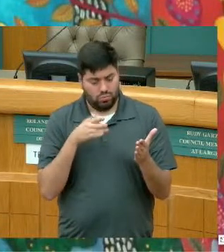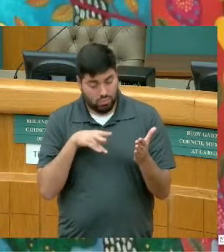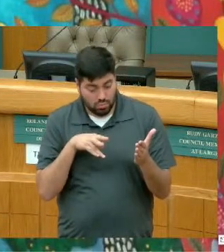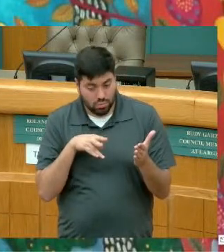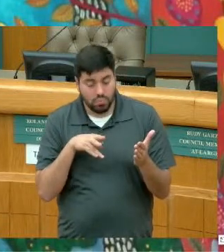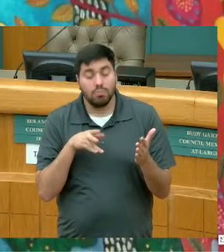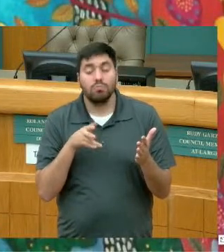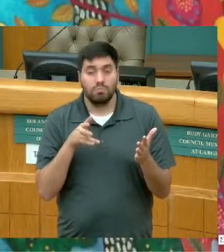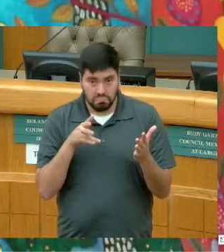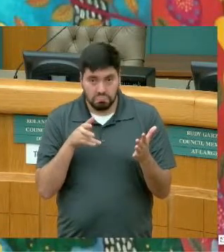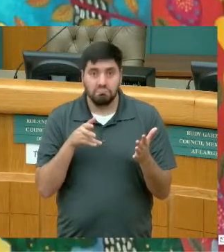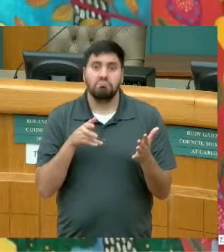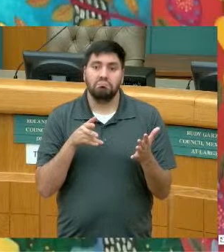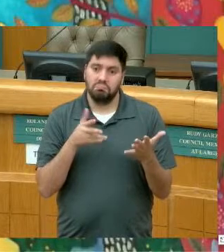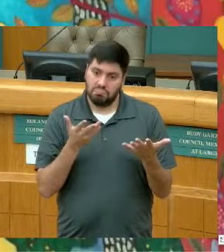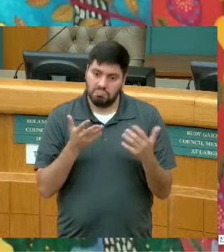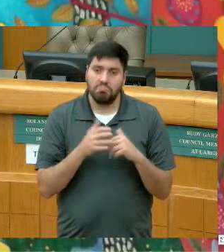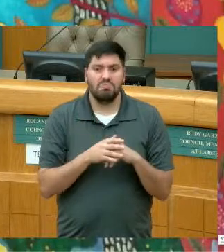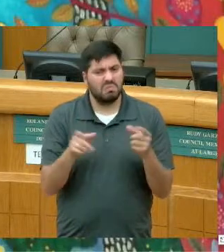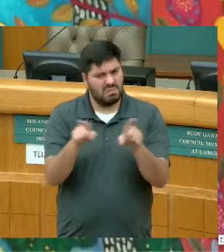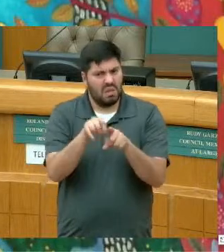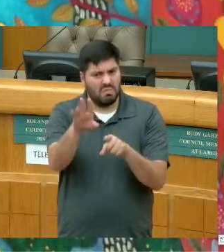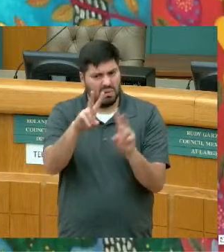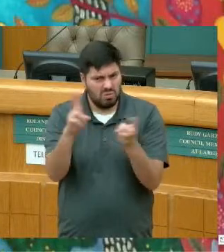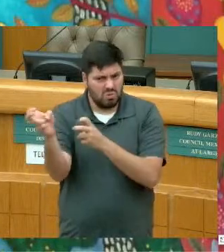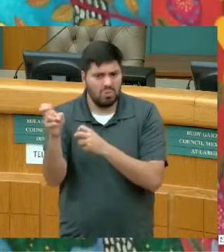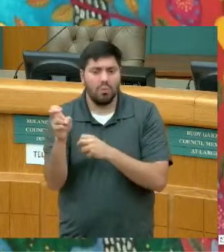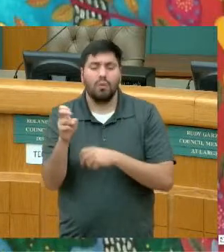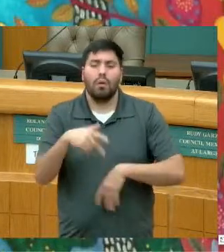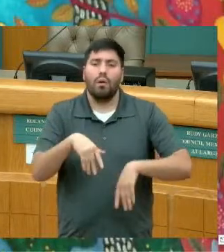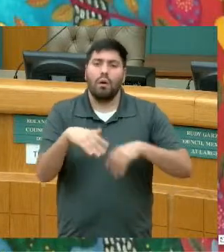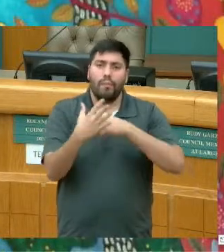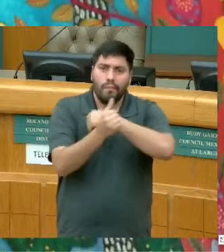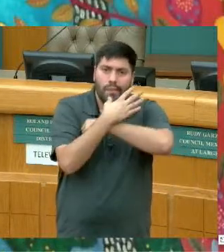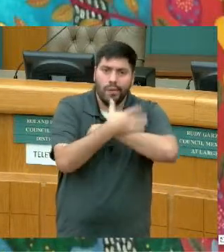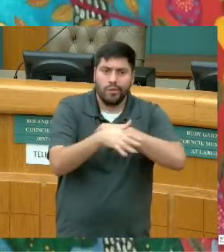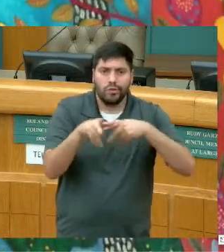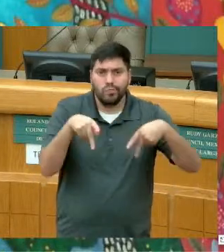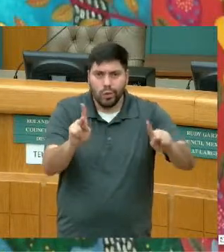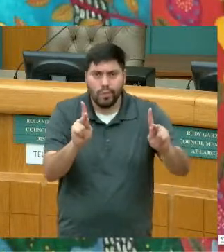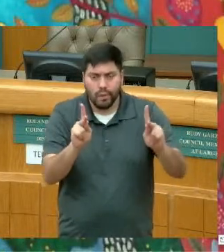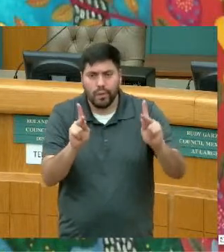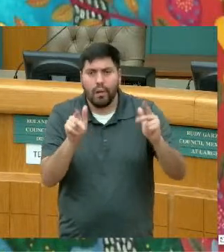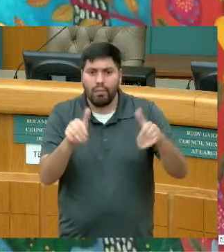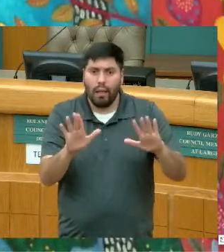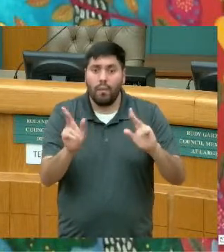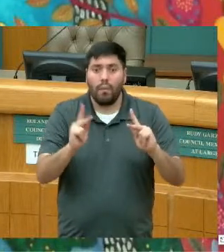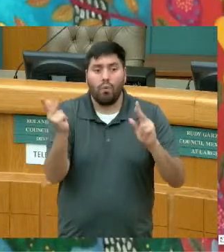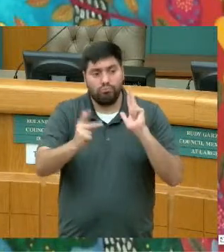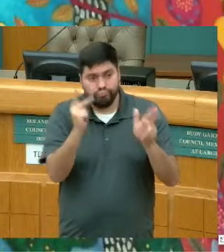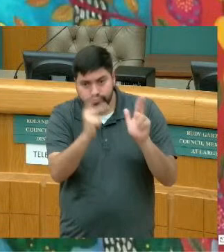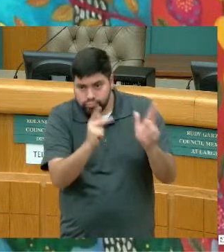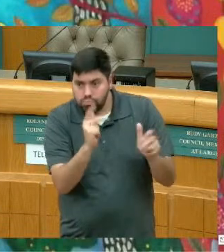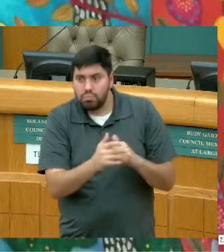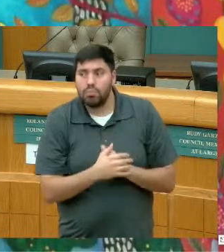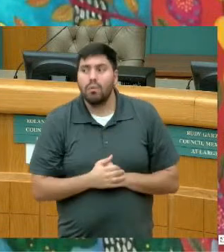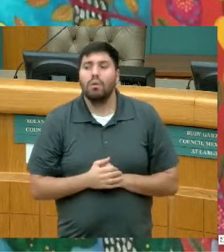well regarding very much the same issue regarding beach permits and a return of